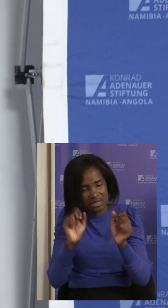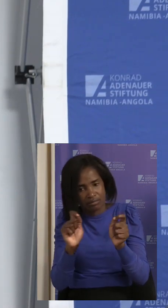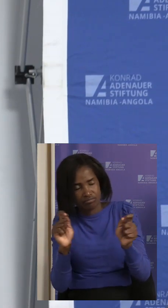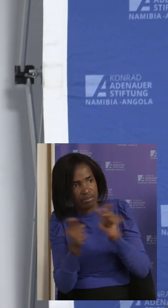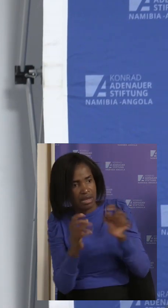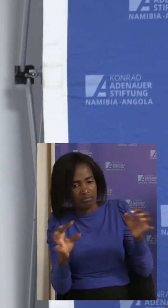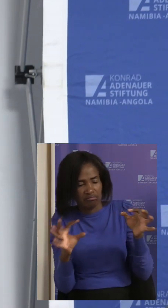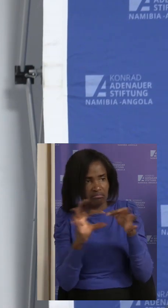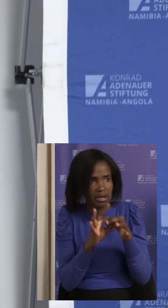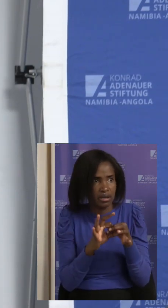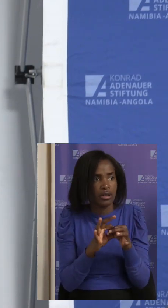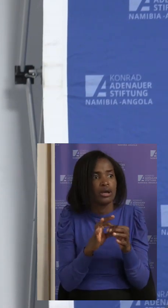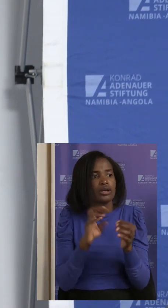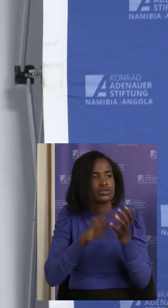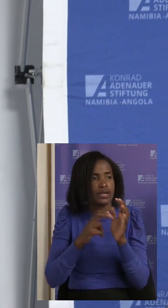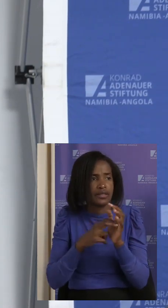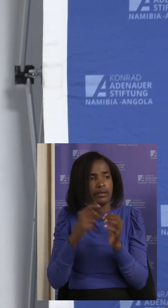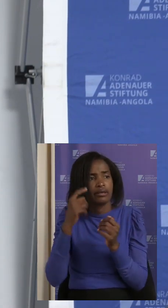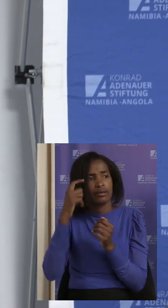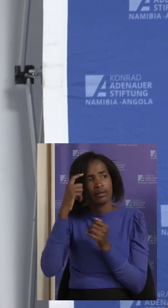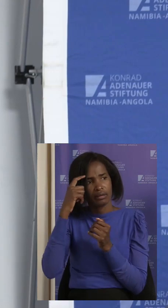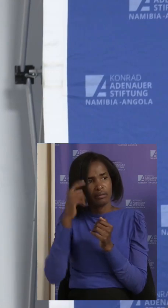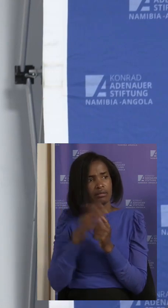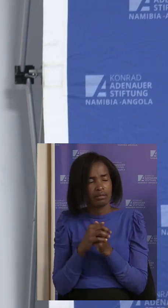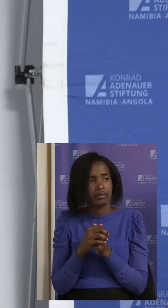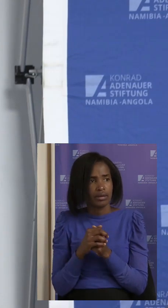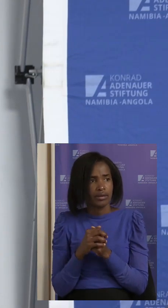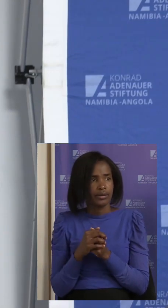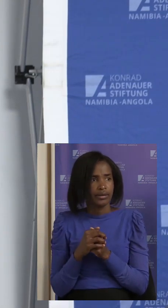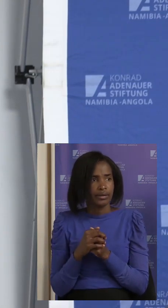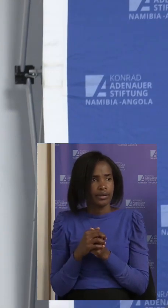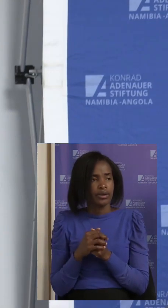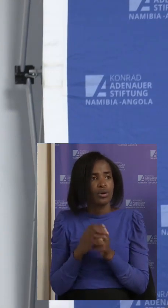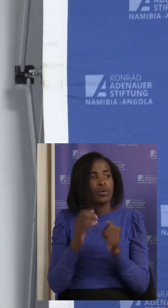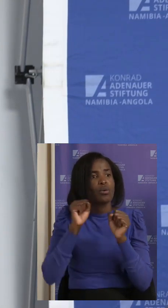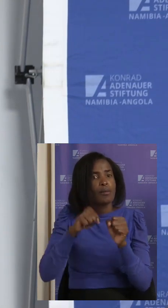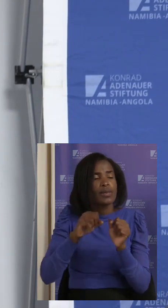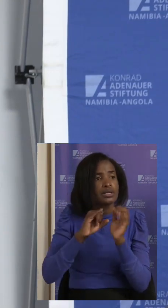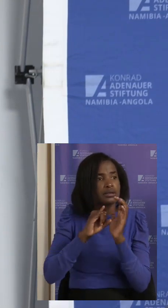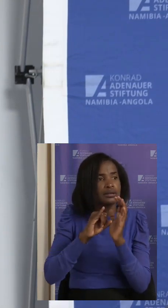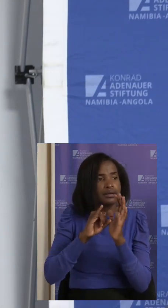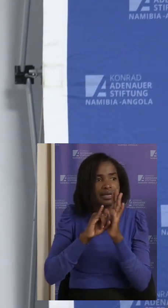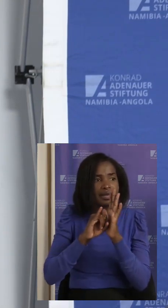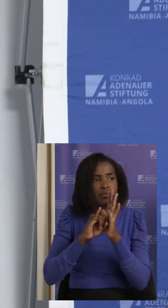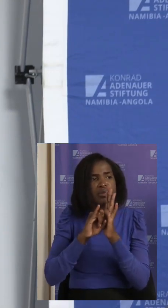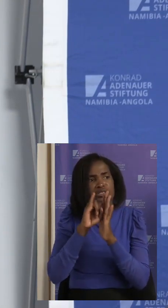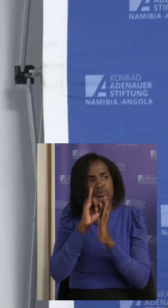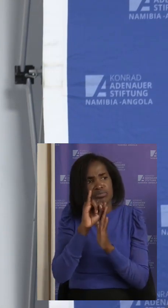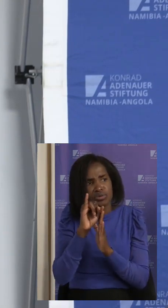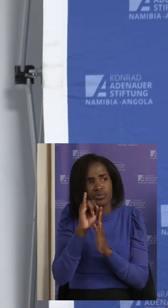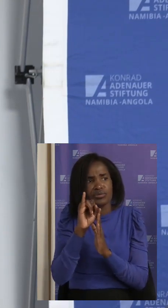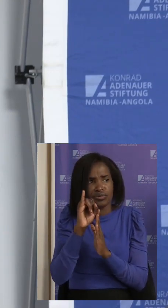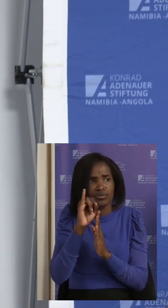have to do more than just just to improve here and there a little bit. It needs to be a